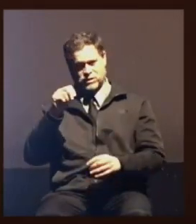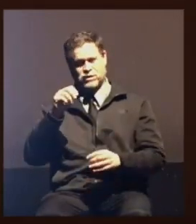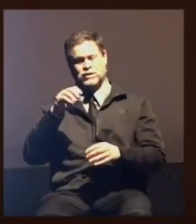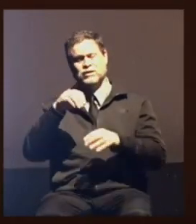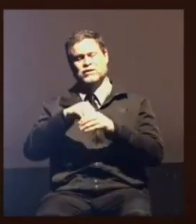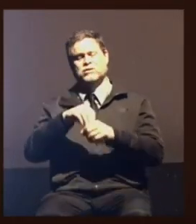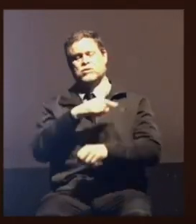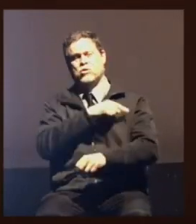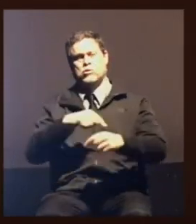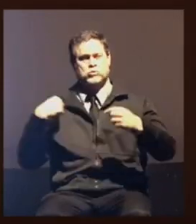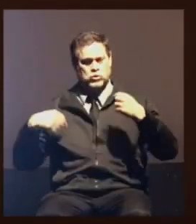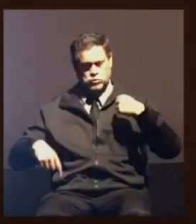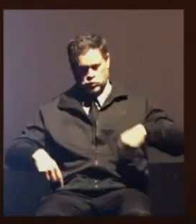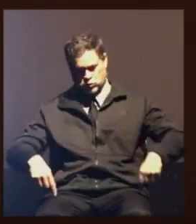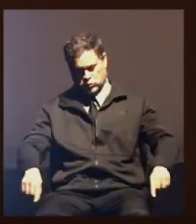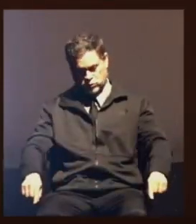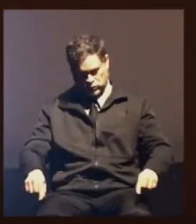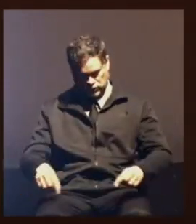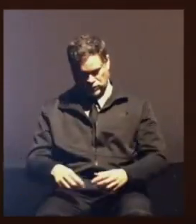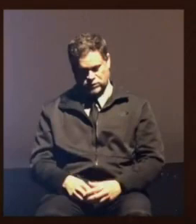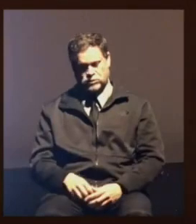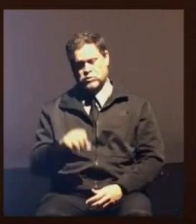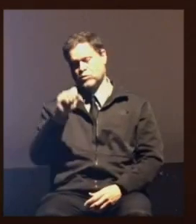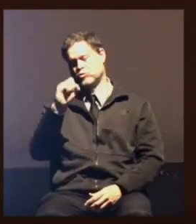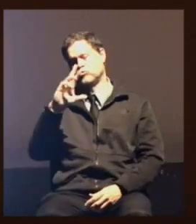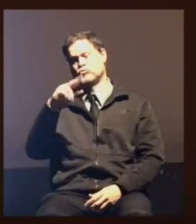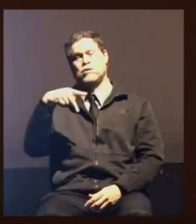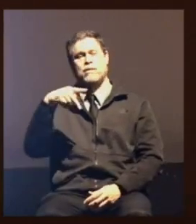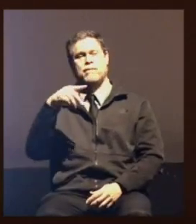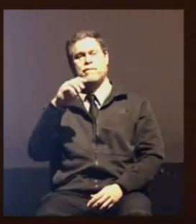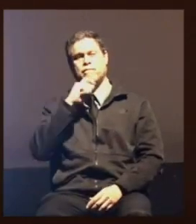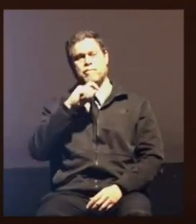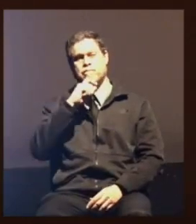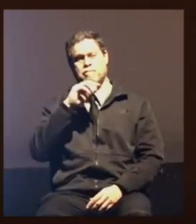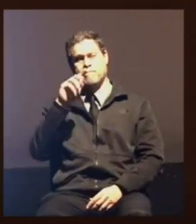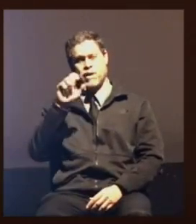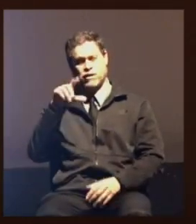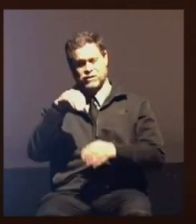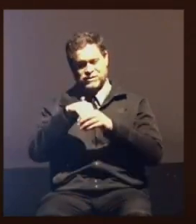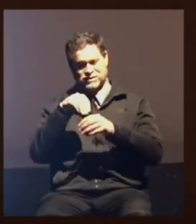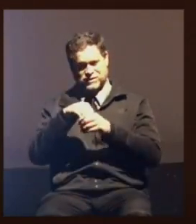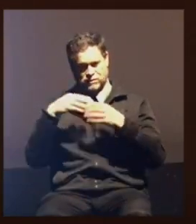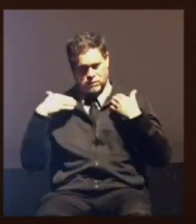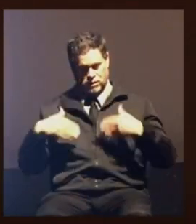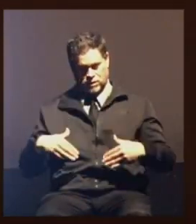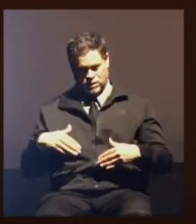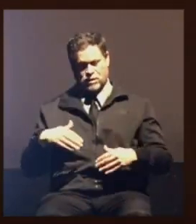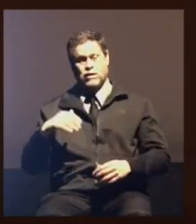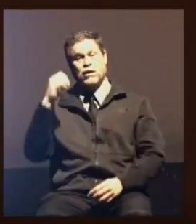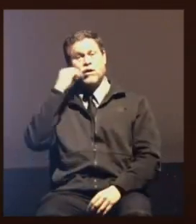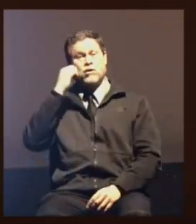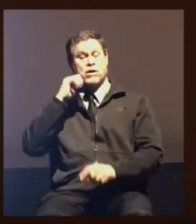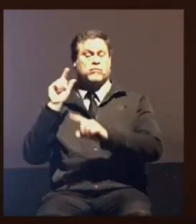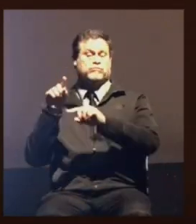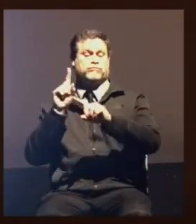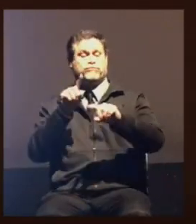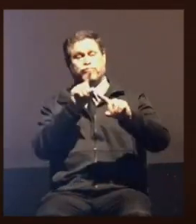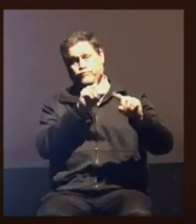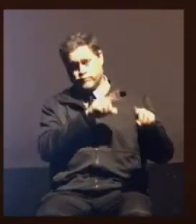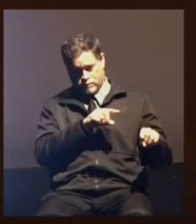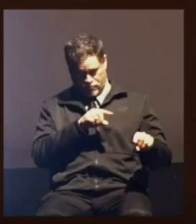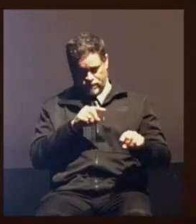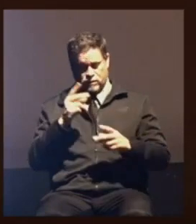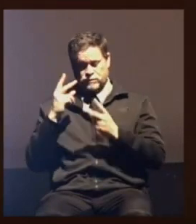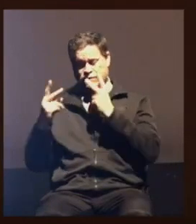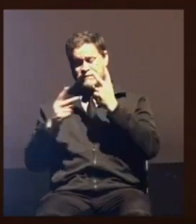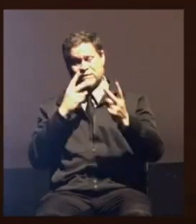in his arms, his legs, and his torso. I helped with that surgery, and in the rounds every day after that, when we go